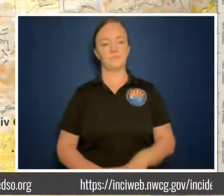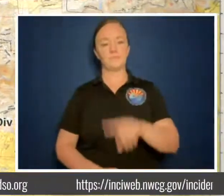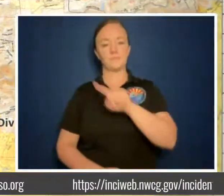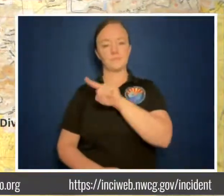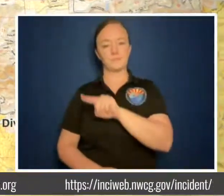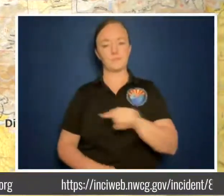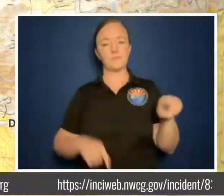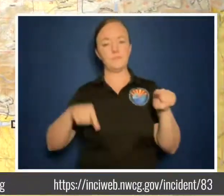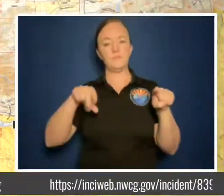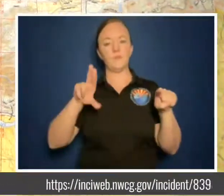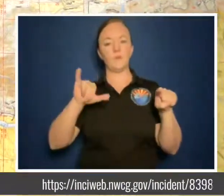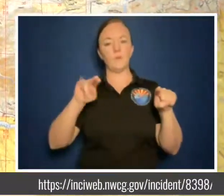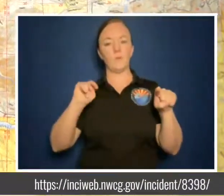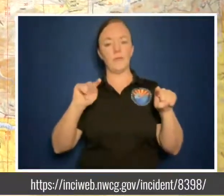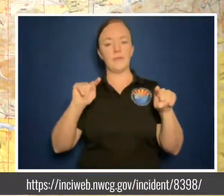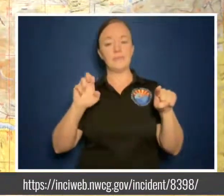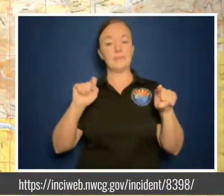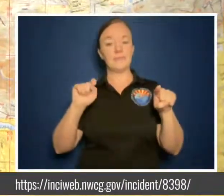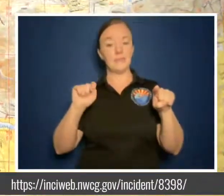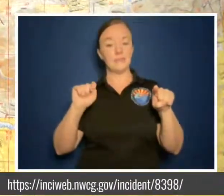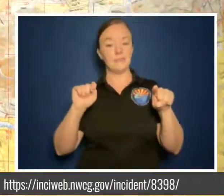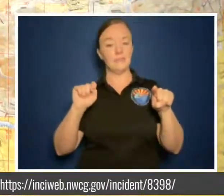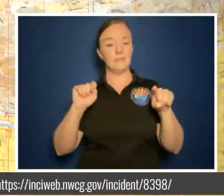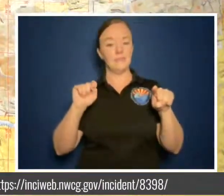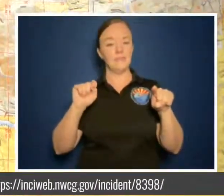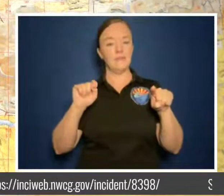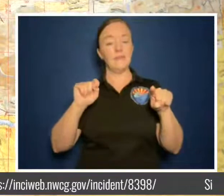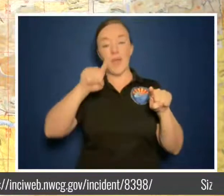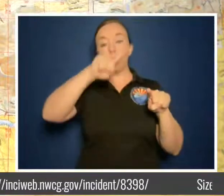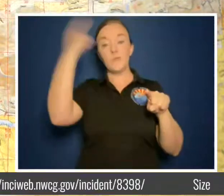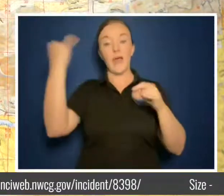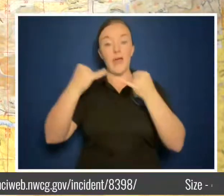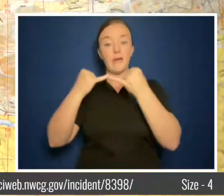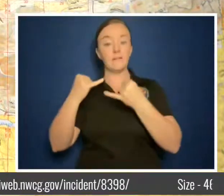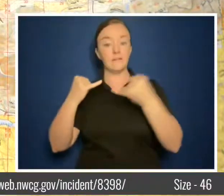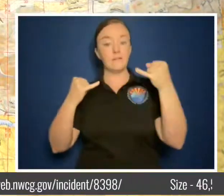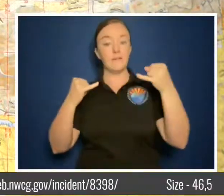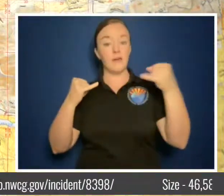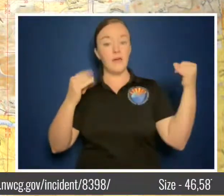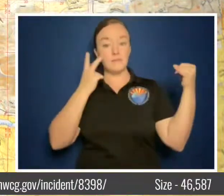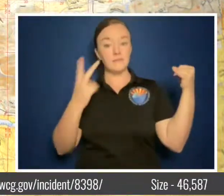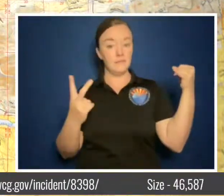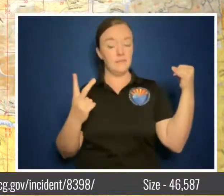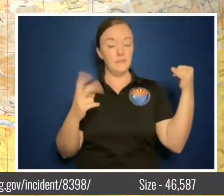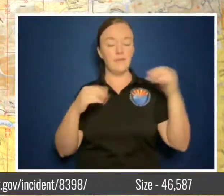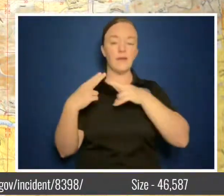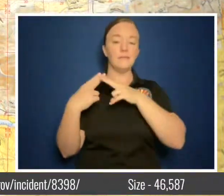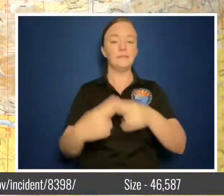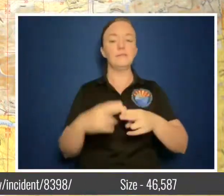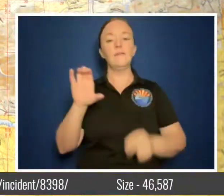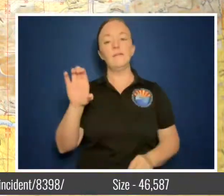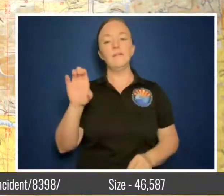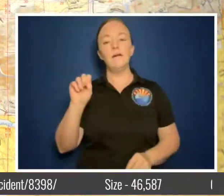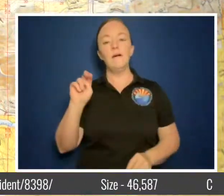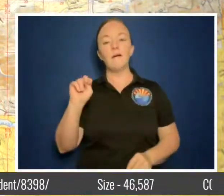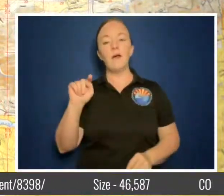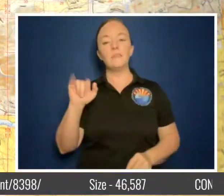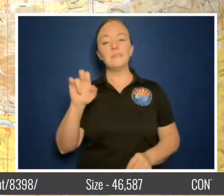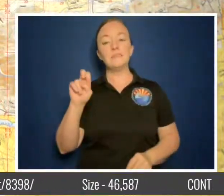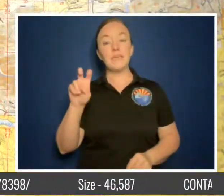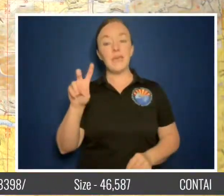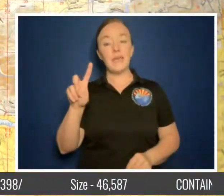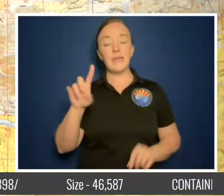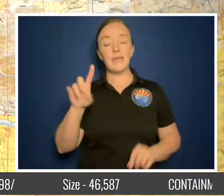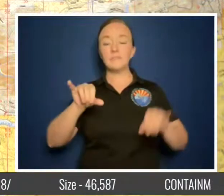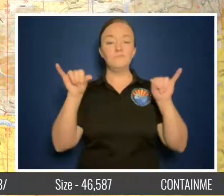Quintet, this line in here is considered contained. All the forward progress has been